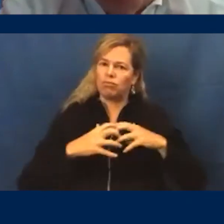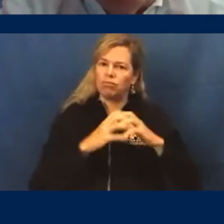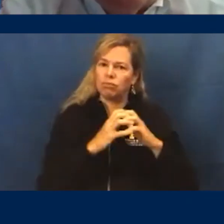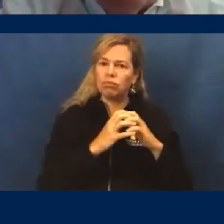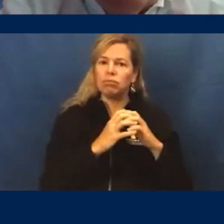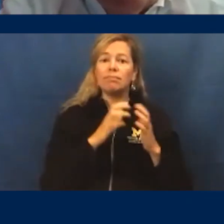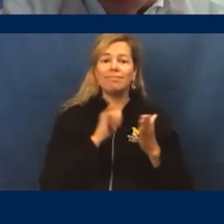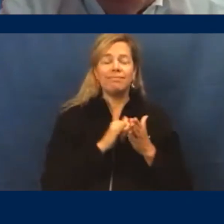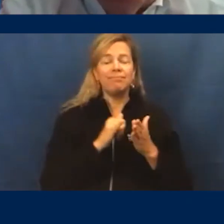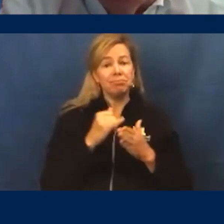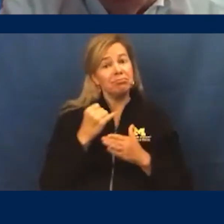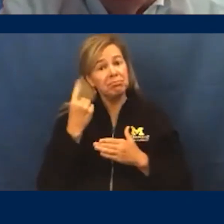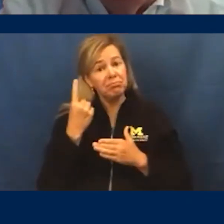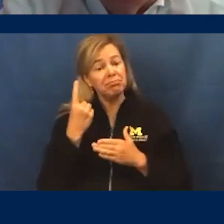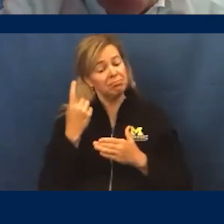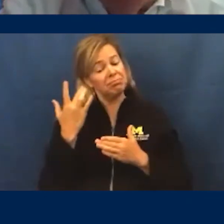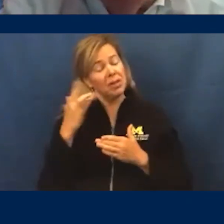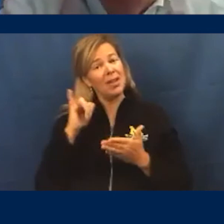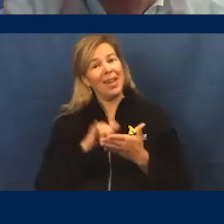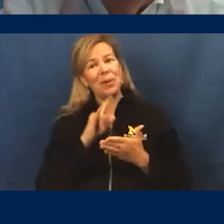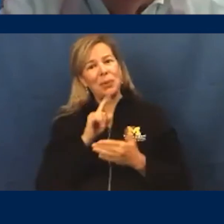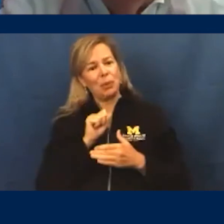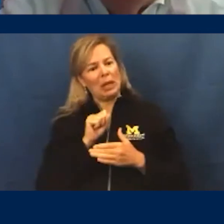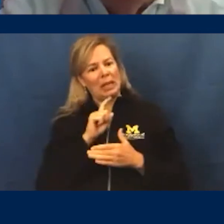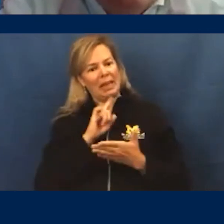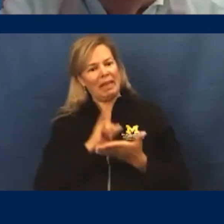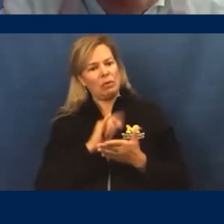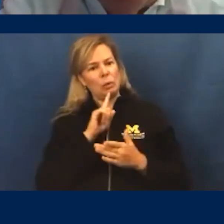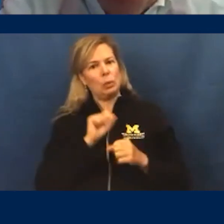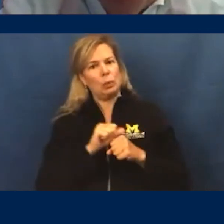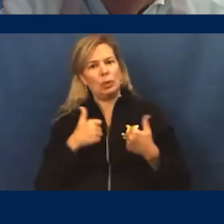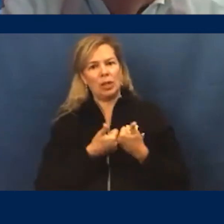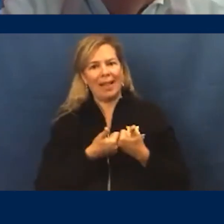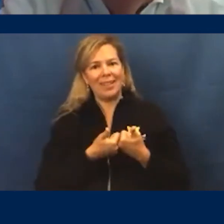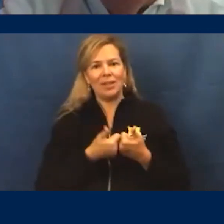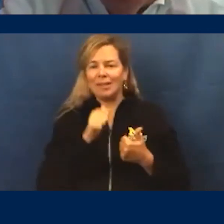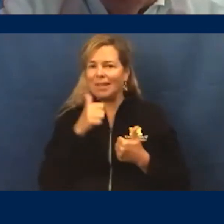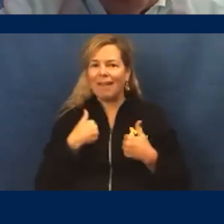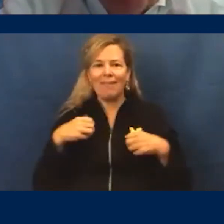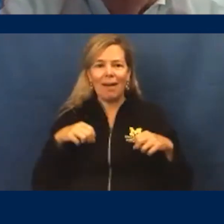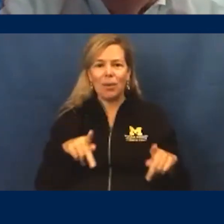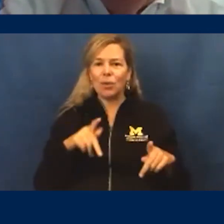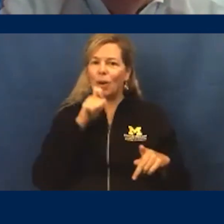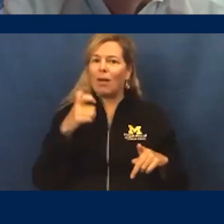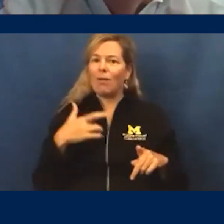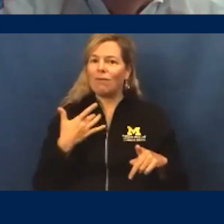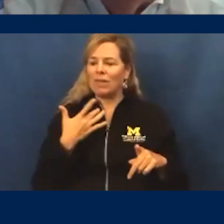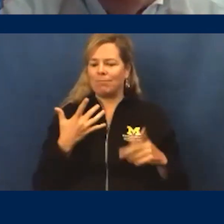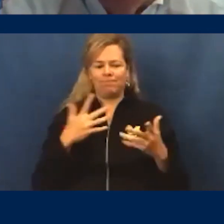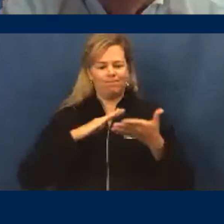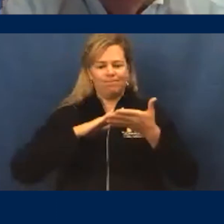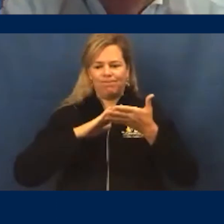makes lots of sense given the acuteness of the challenge, and it really hasn't had the opportunity, I don't feel, of evolving to the point of